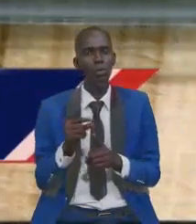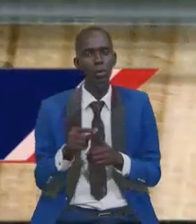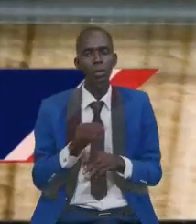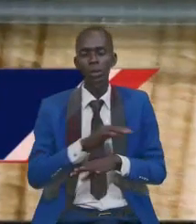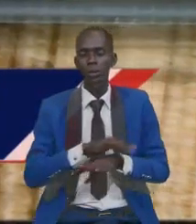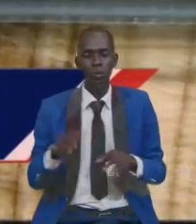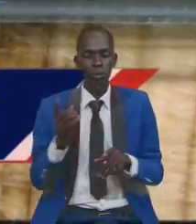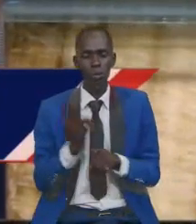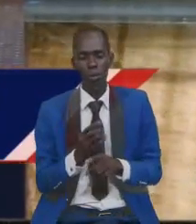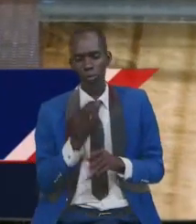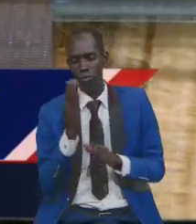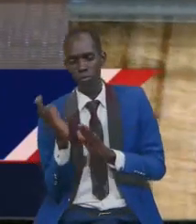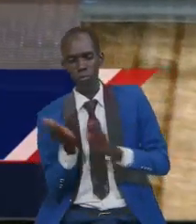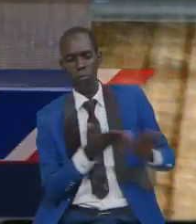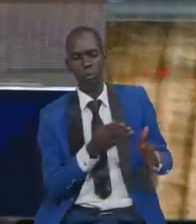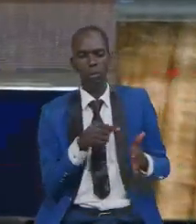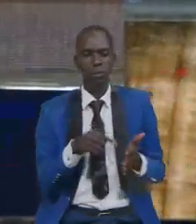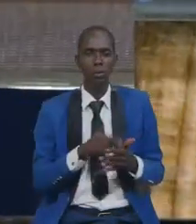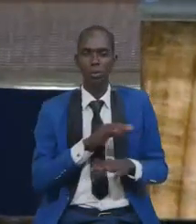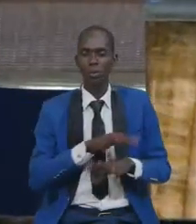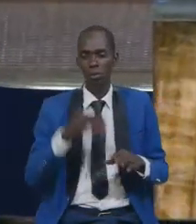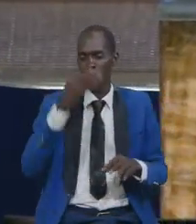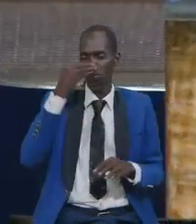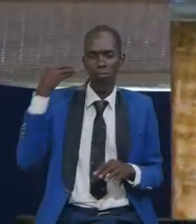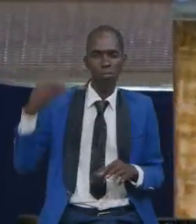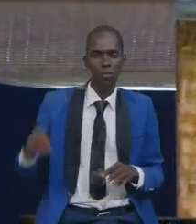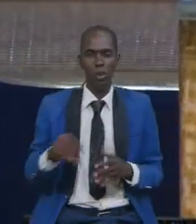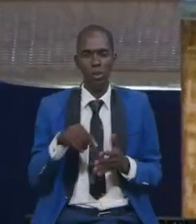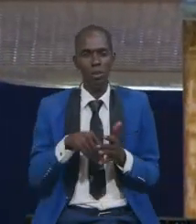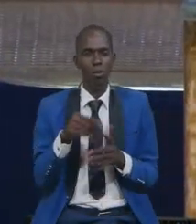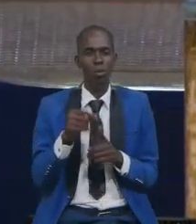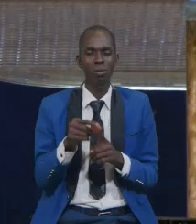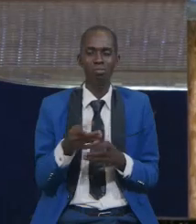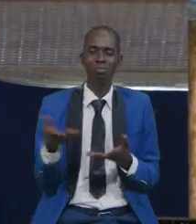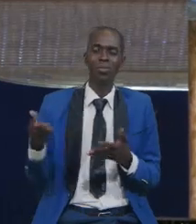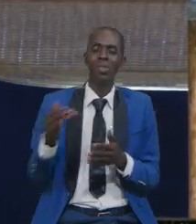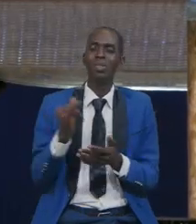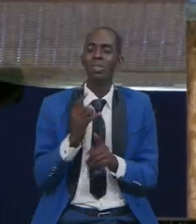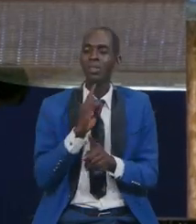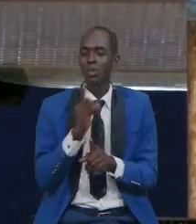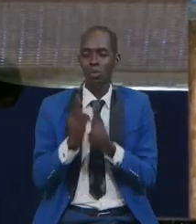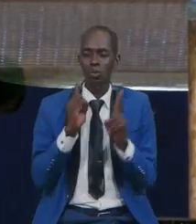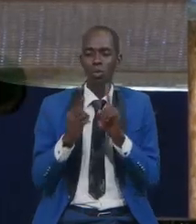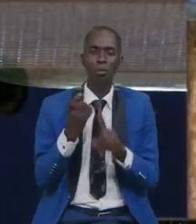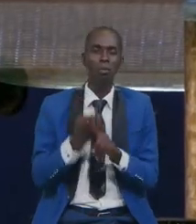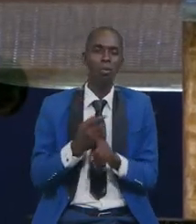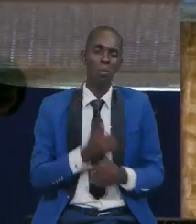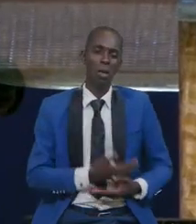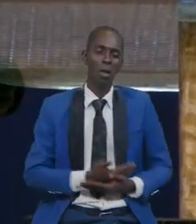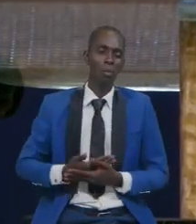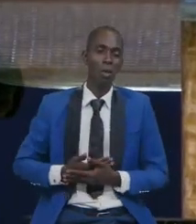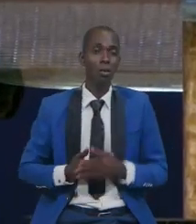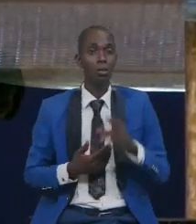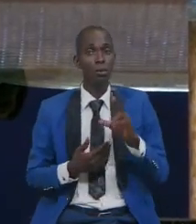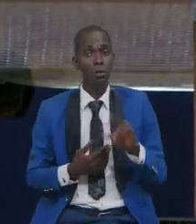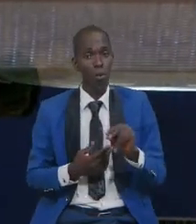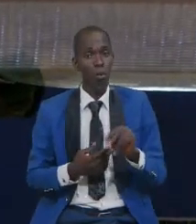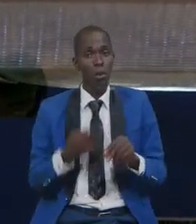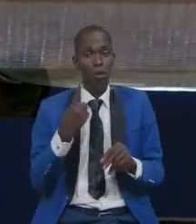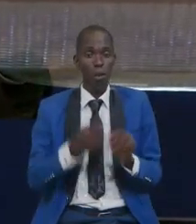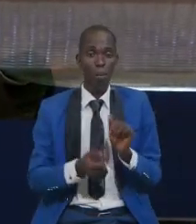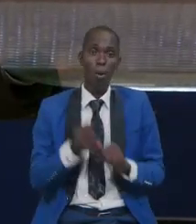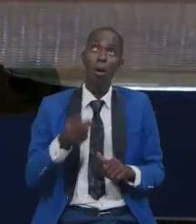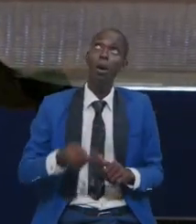it aside. Don't wave it aside as if this is child's talk. The Most High in heaven